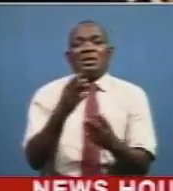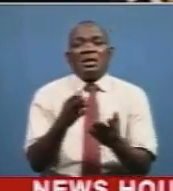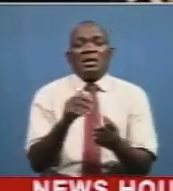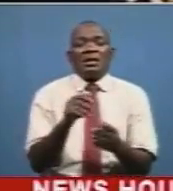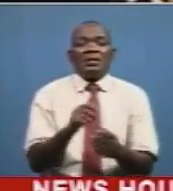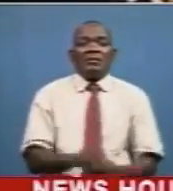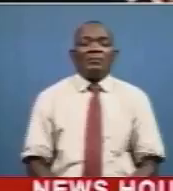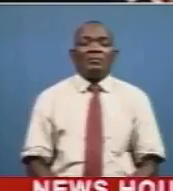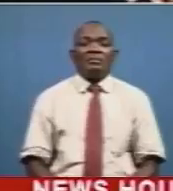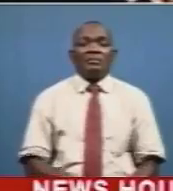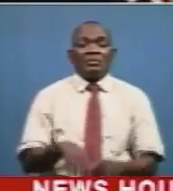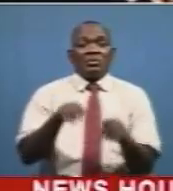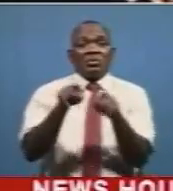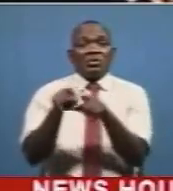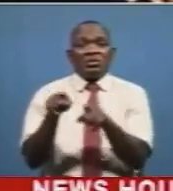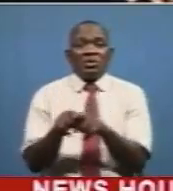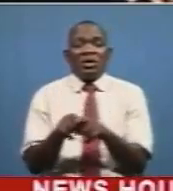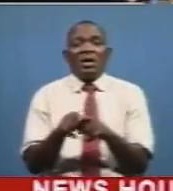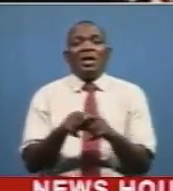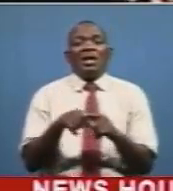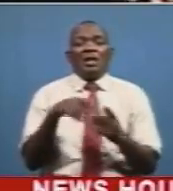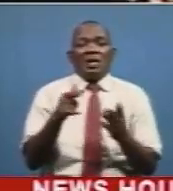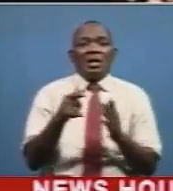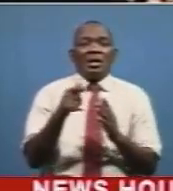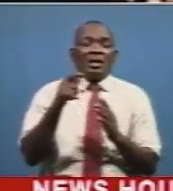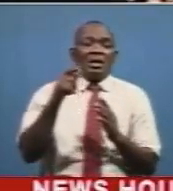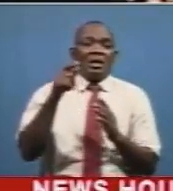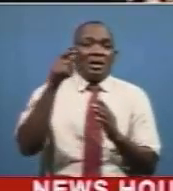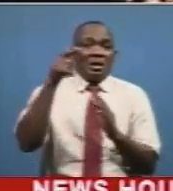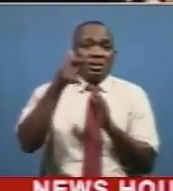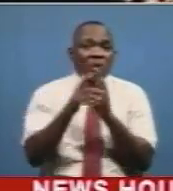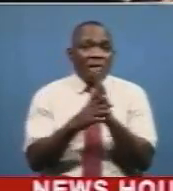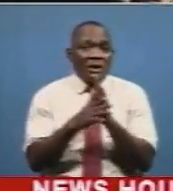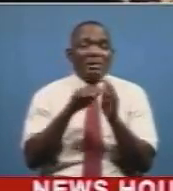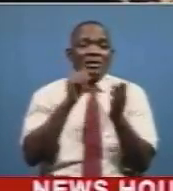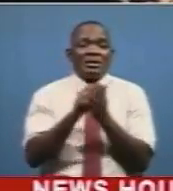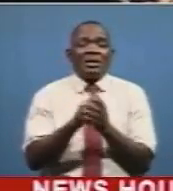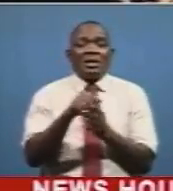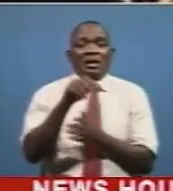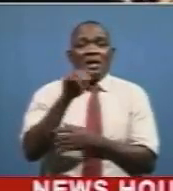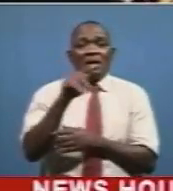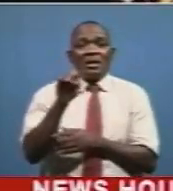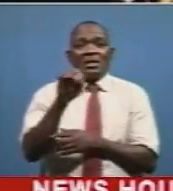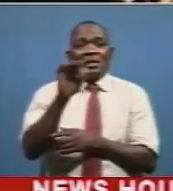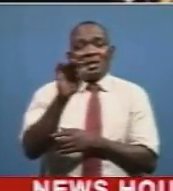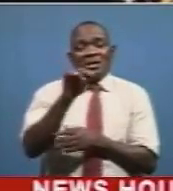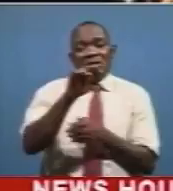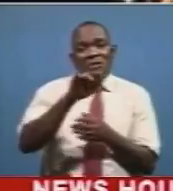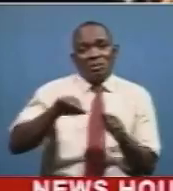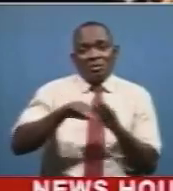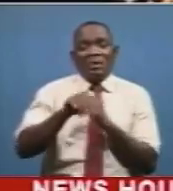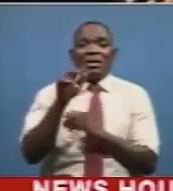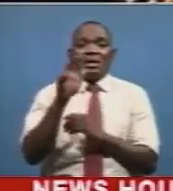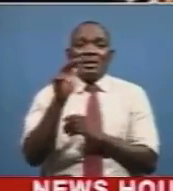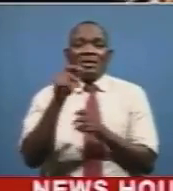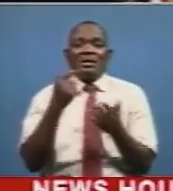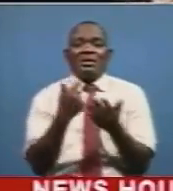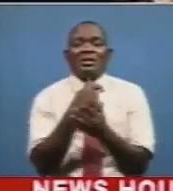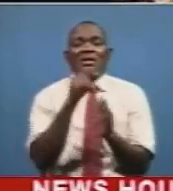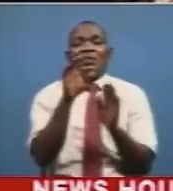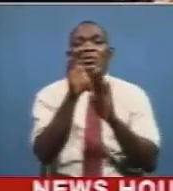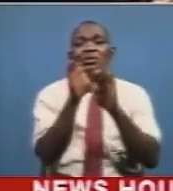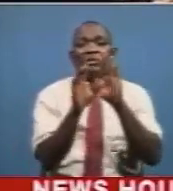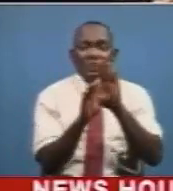of the EC. Again, counsel for the petitioner explained that Article 1913 of the